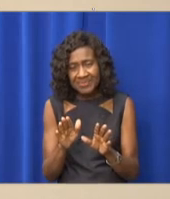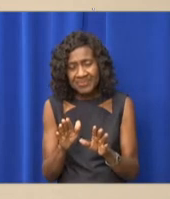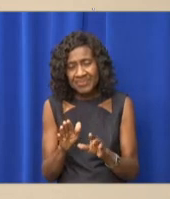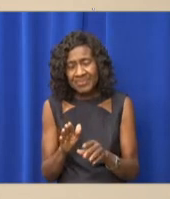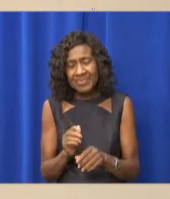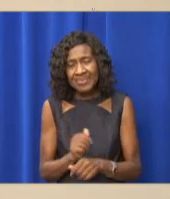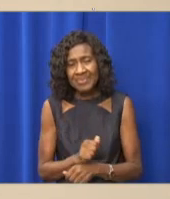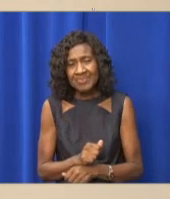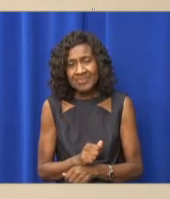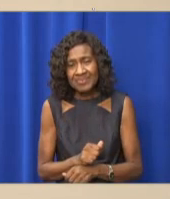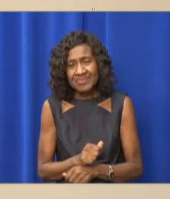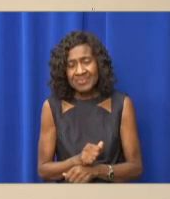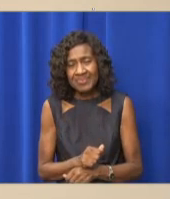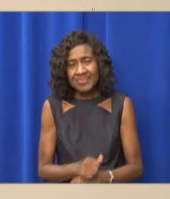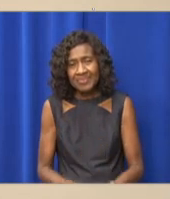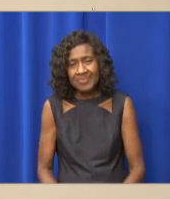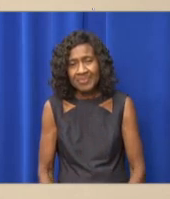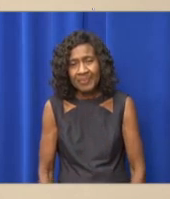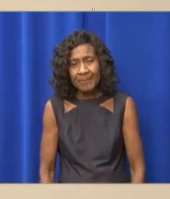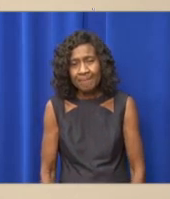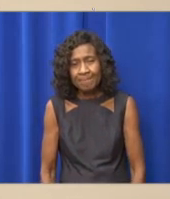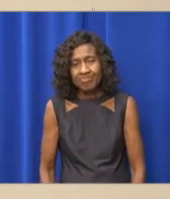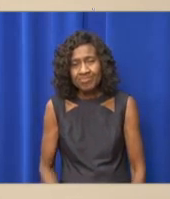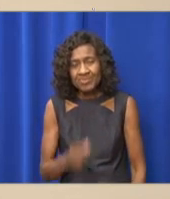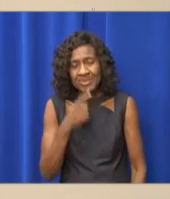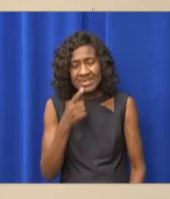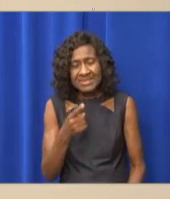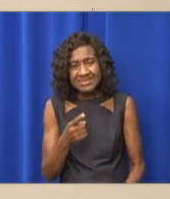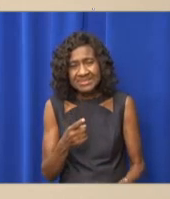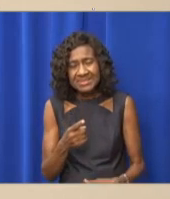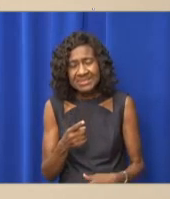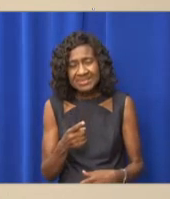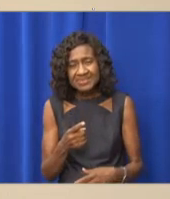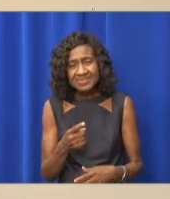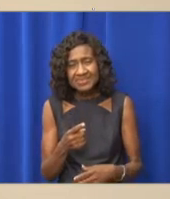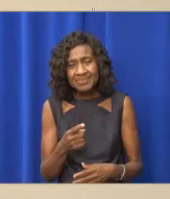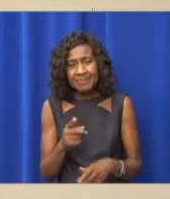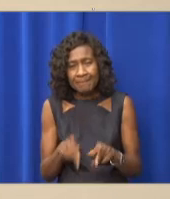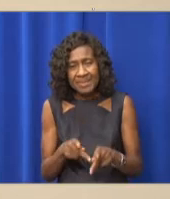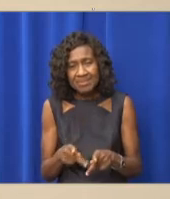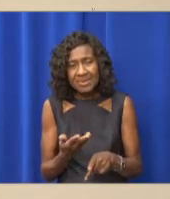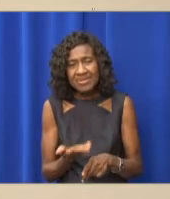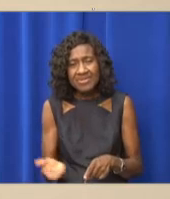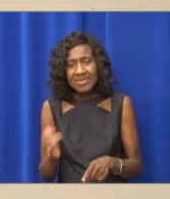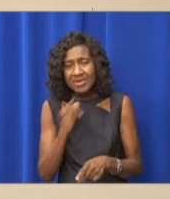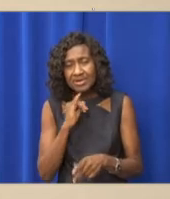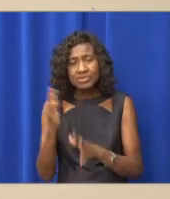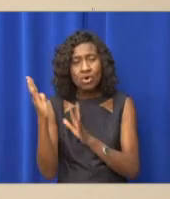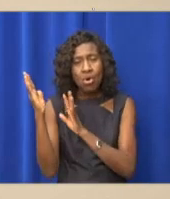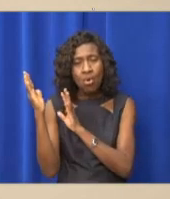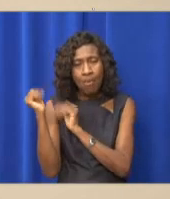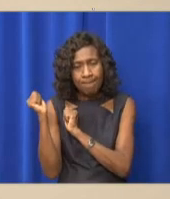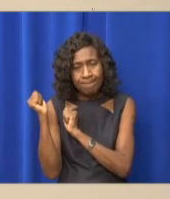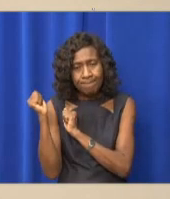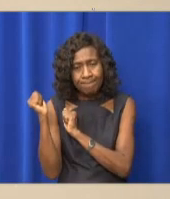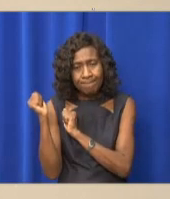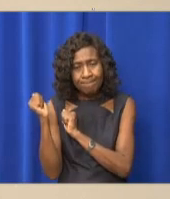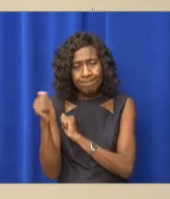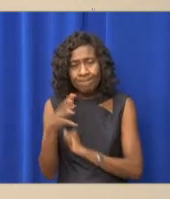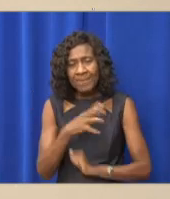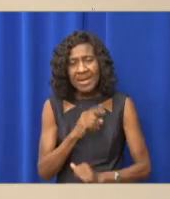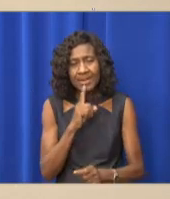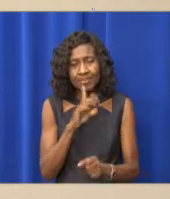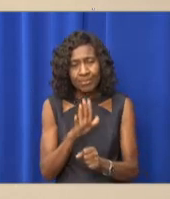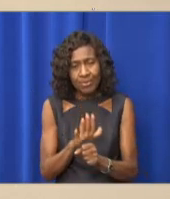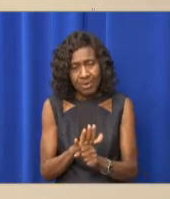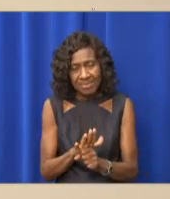curfew of this week. I say that to tell people that there is real hope and promise that what